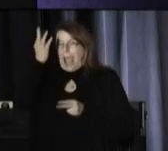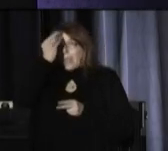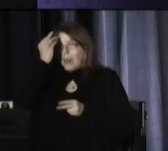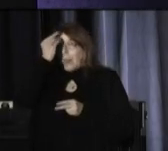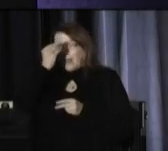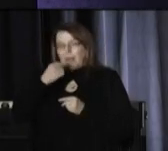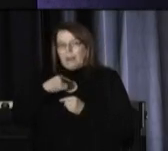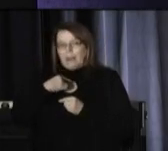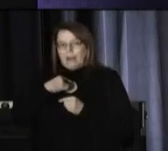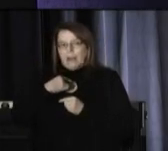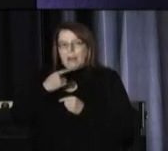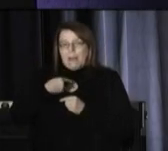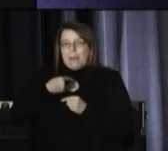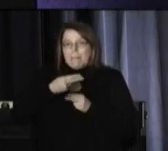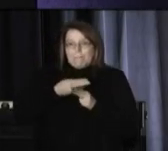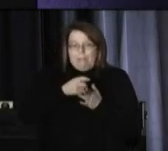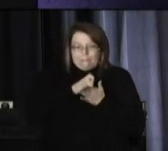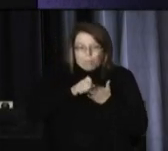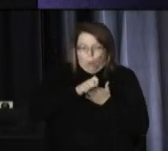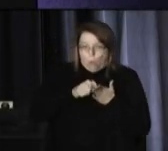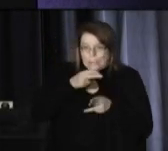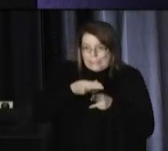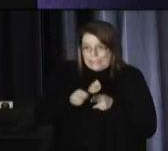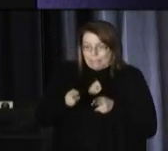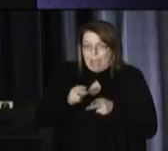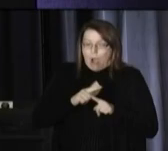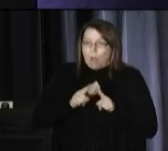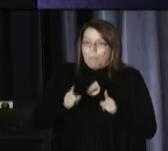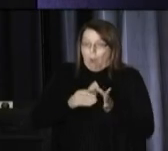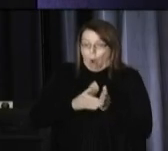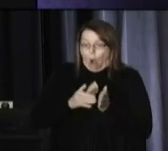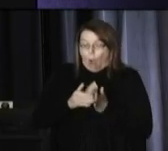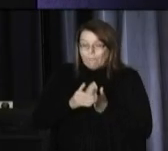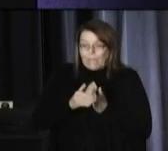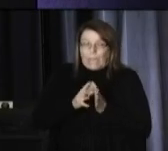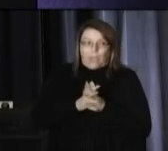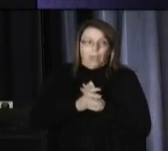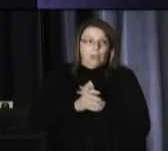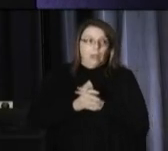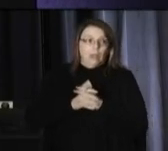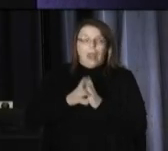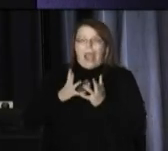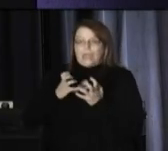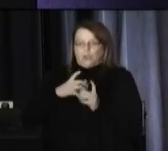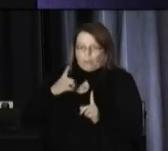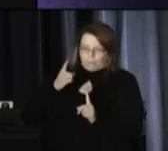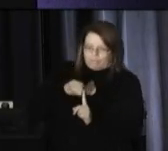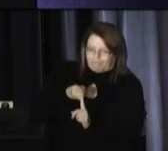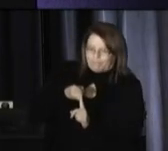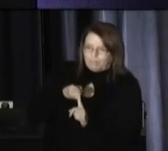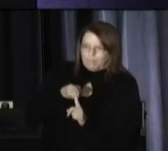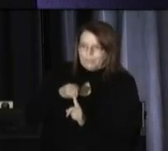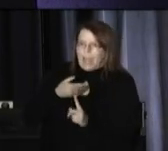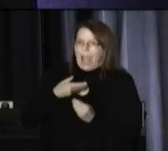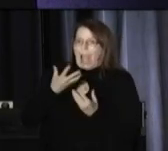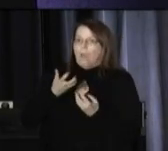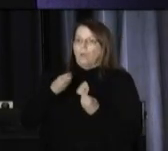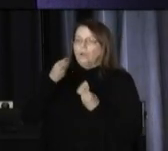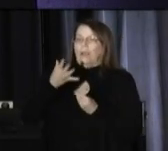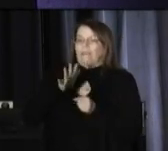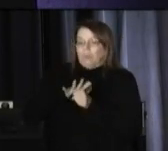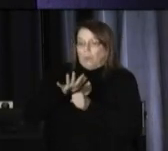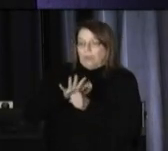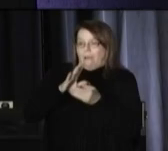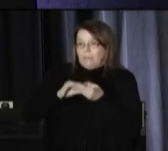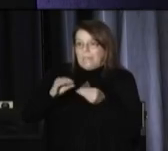fact that my prose is spare, but it's often that I just want to get to the thing. Mm-hmm. I want to give you enough of a narrative setup,